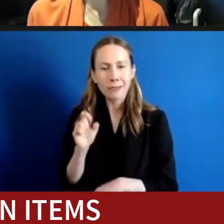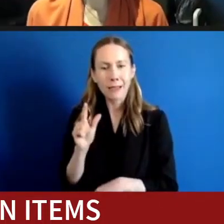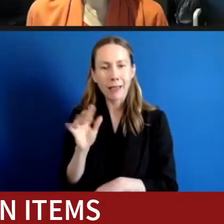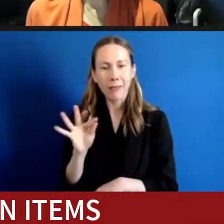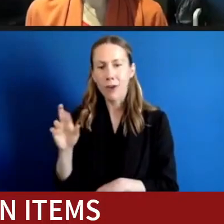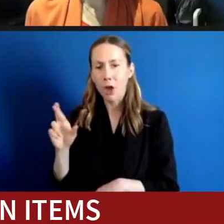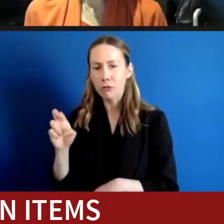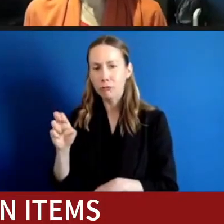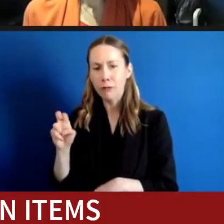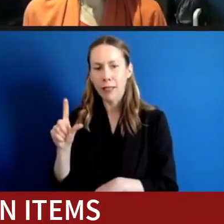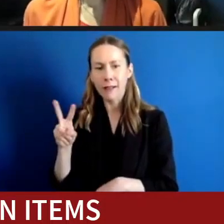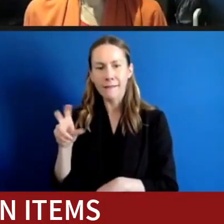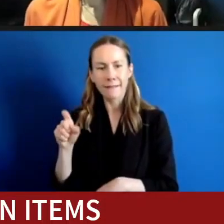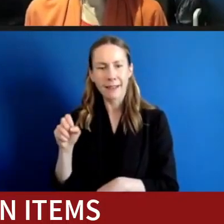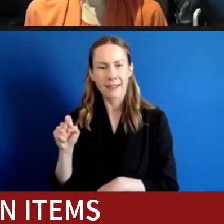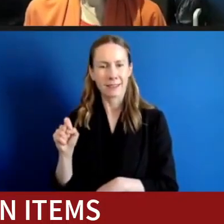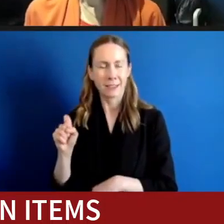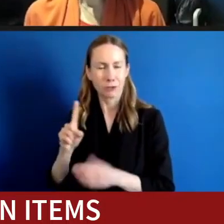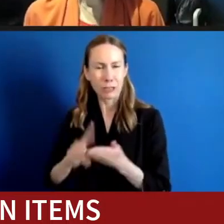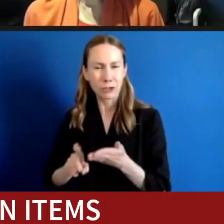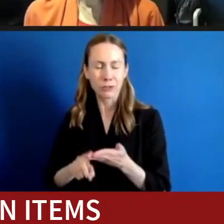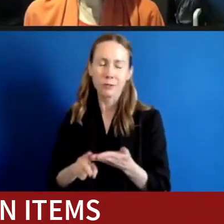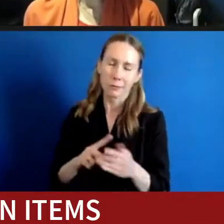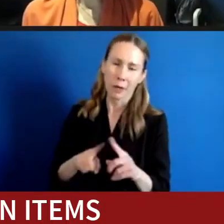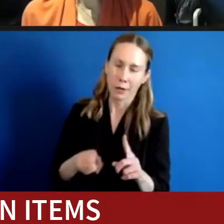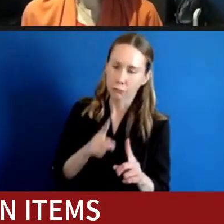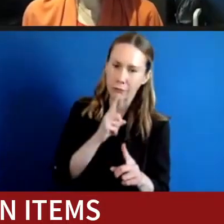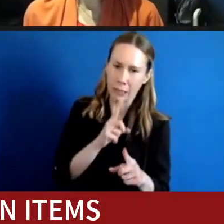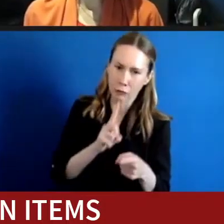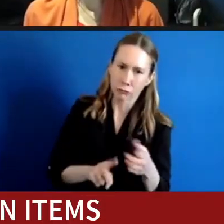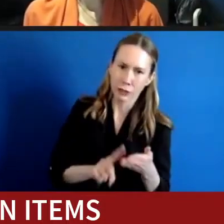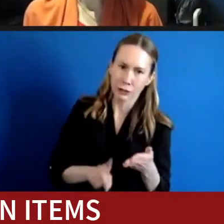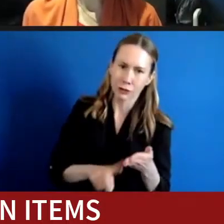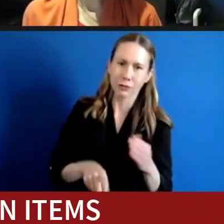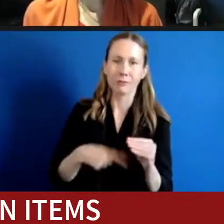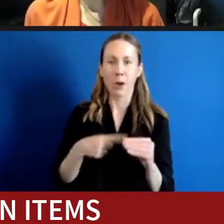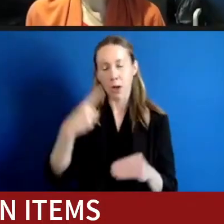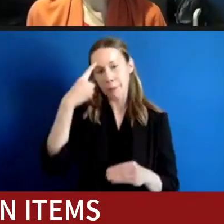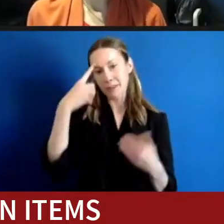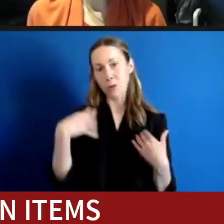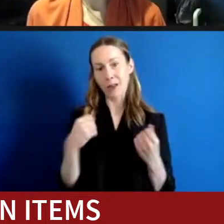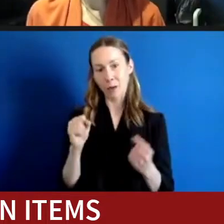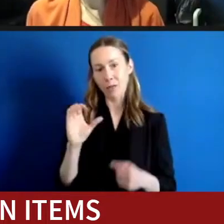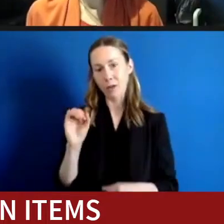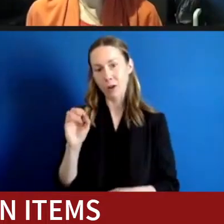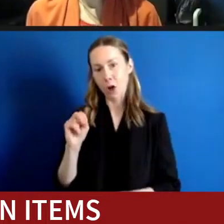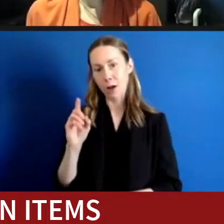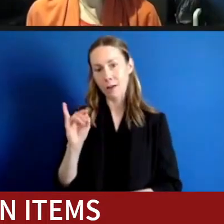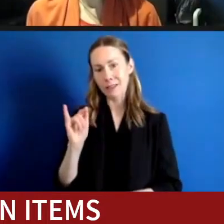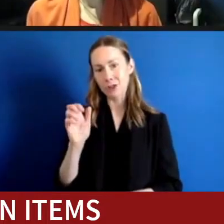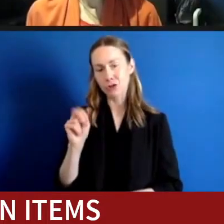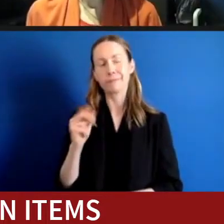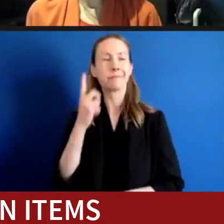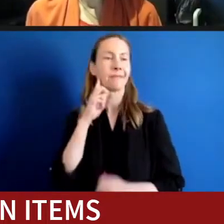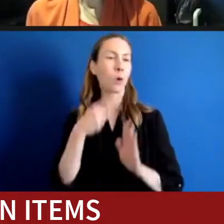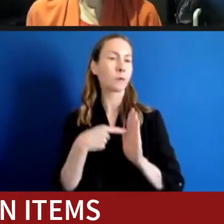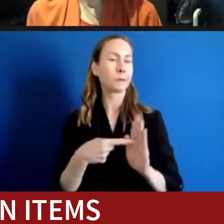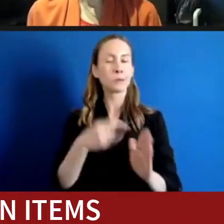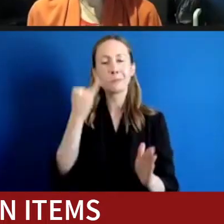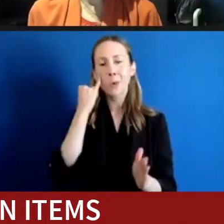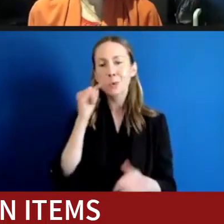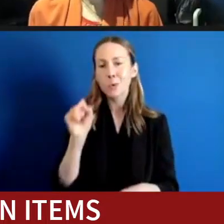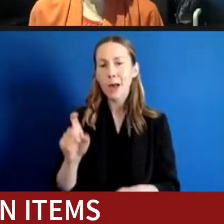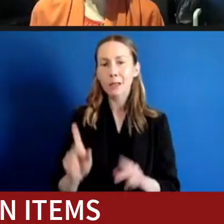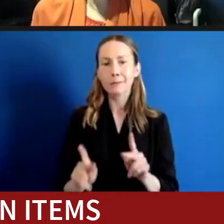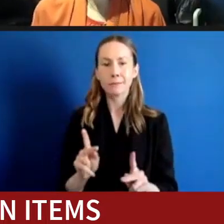search. Particularly around mental health conditions. So for instance, if you ask folks how biased